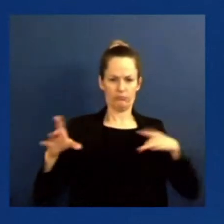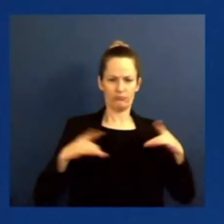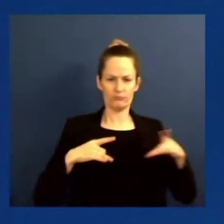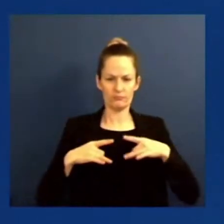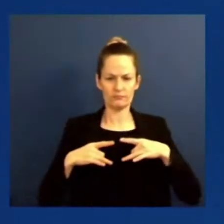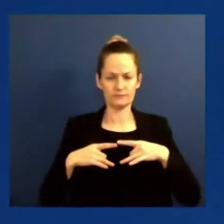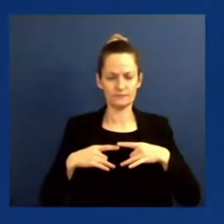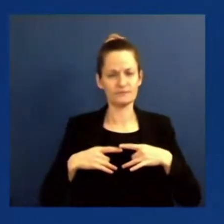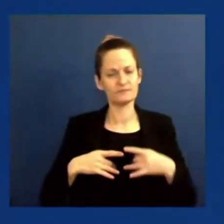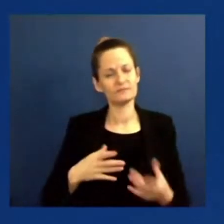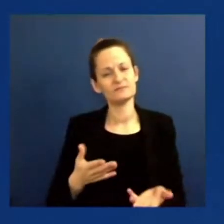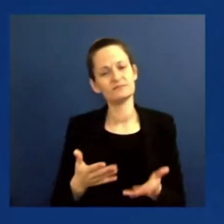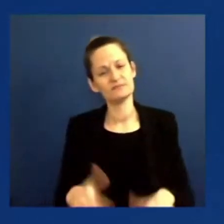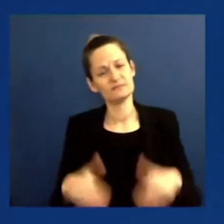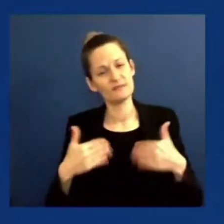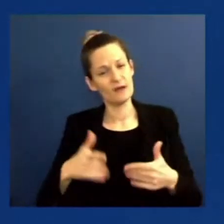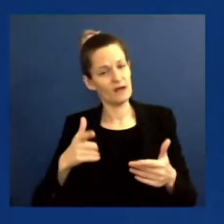year.